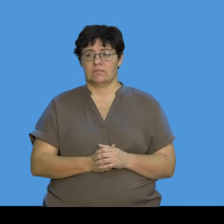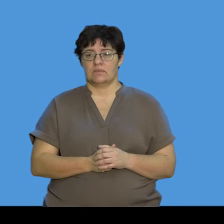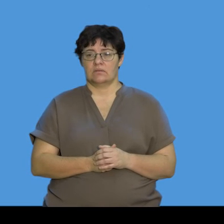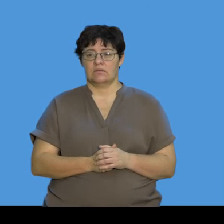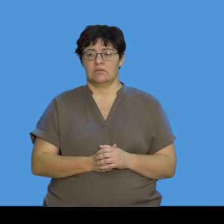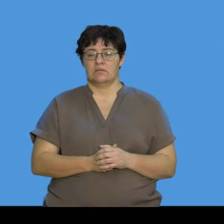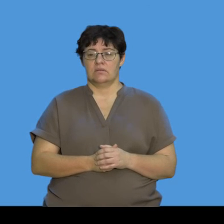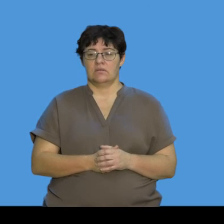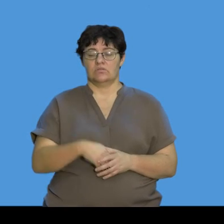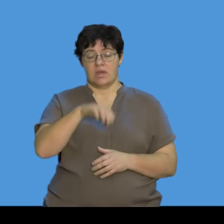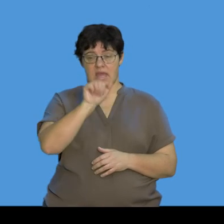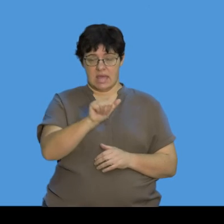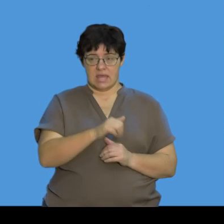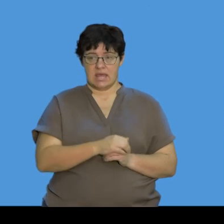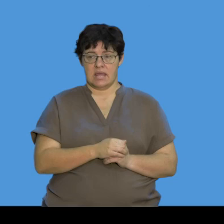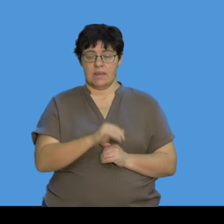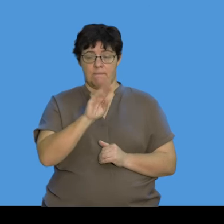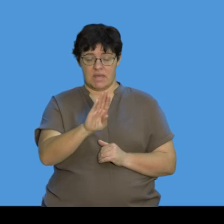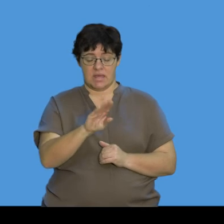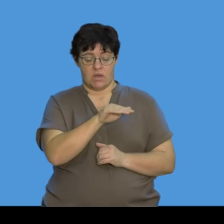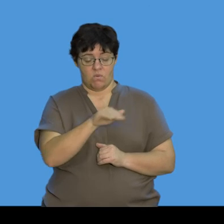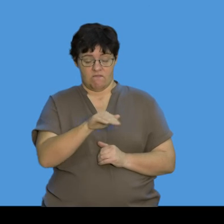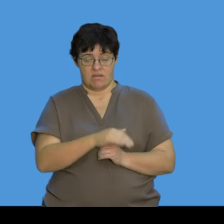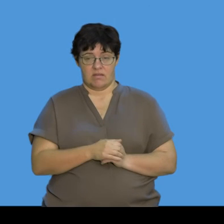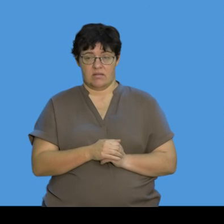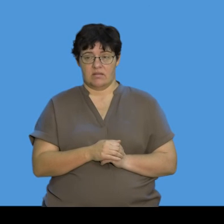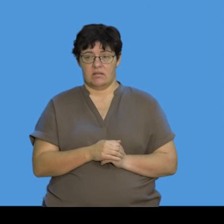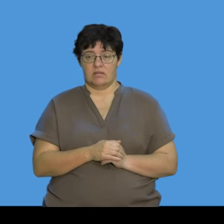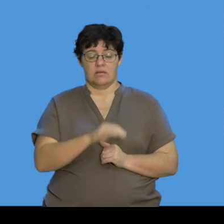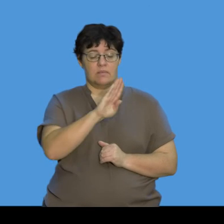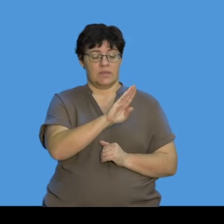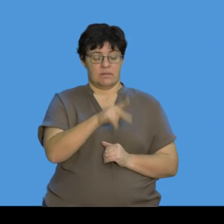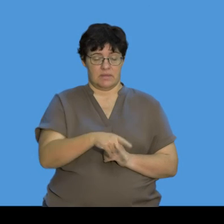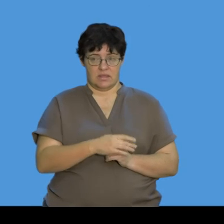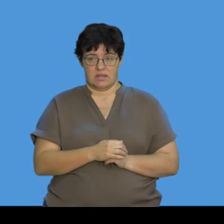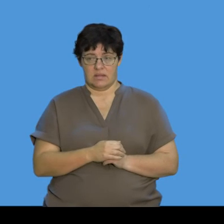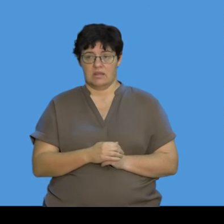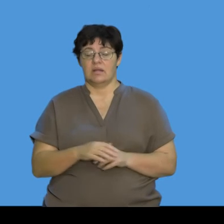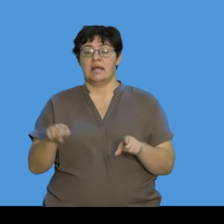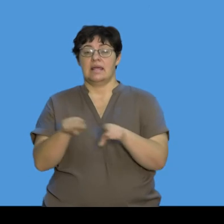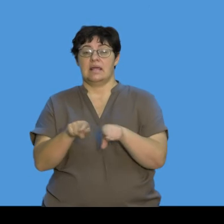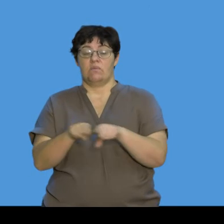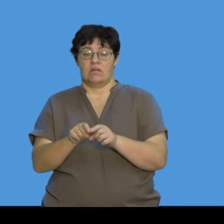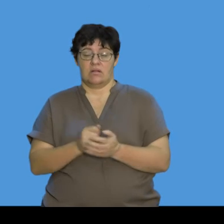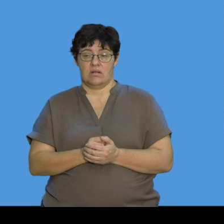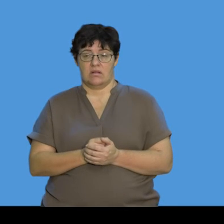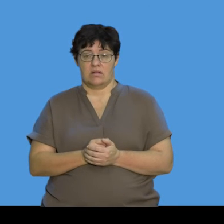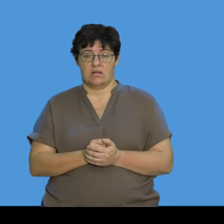this will therefore be AB over BP is equal to